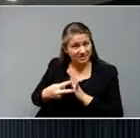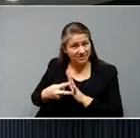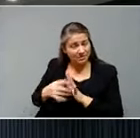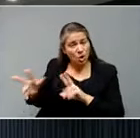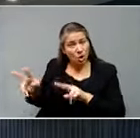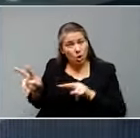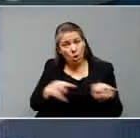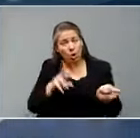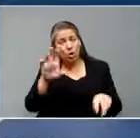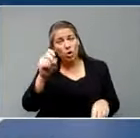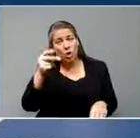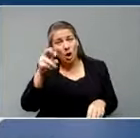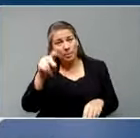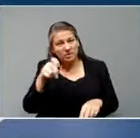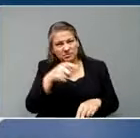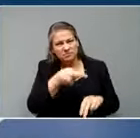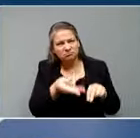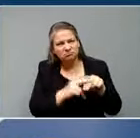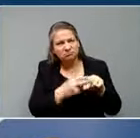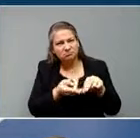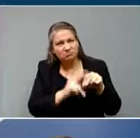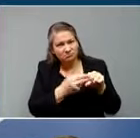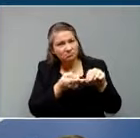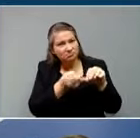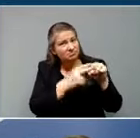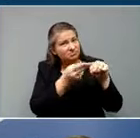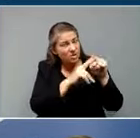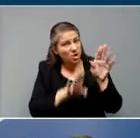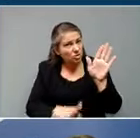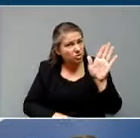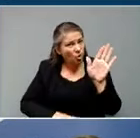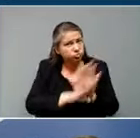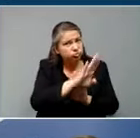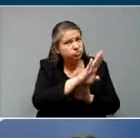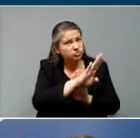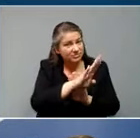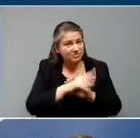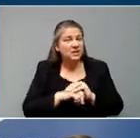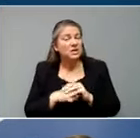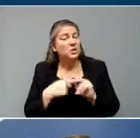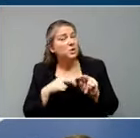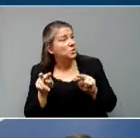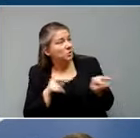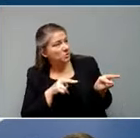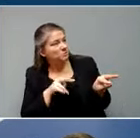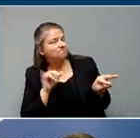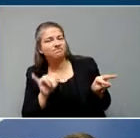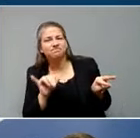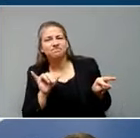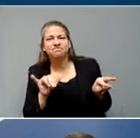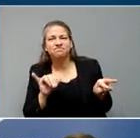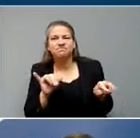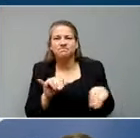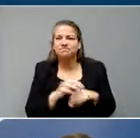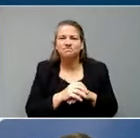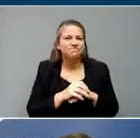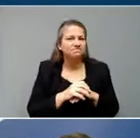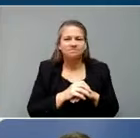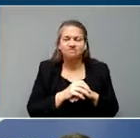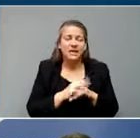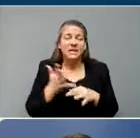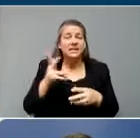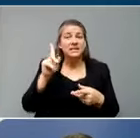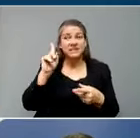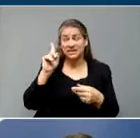significant rise in cases. What this should tell us is that until we have eradicated, or until we can